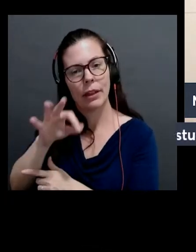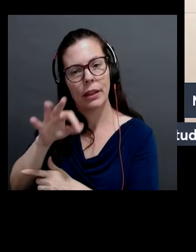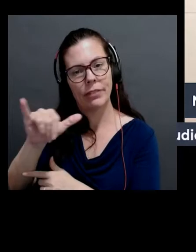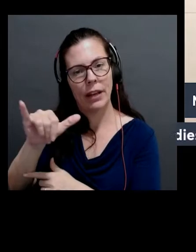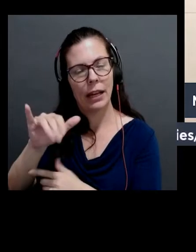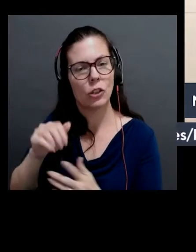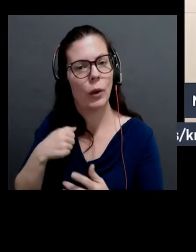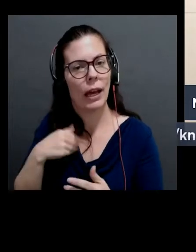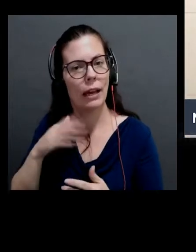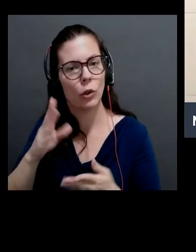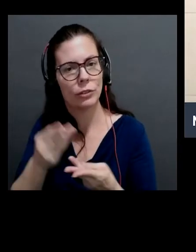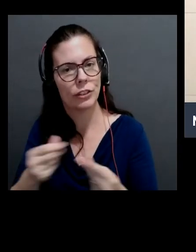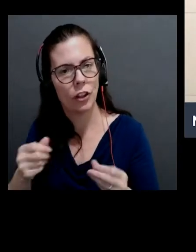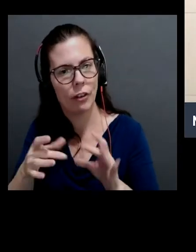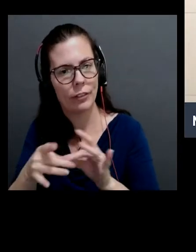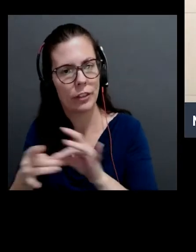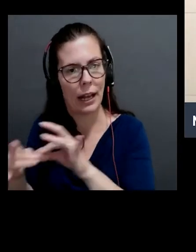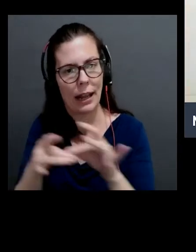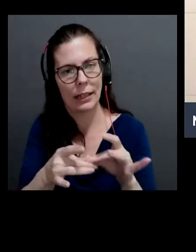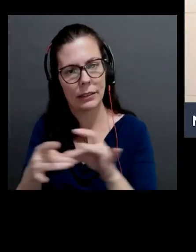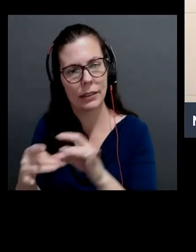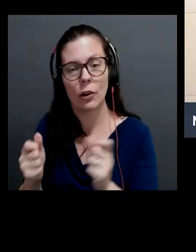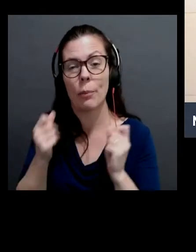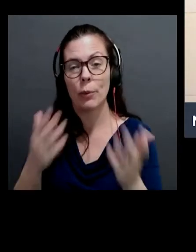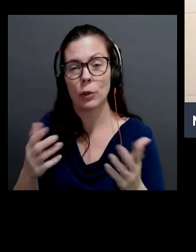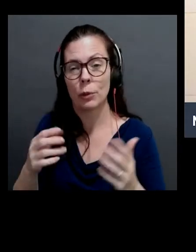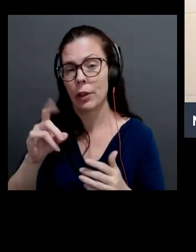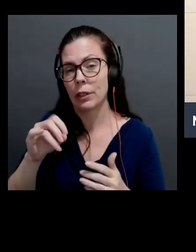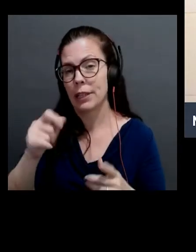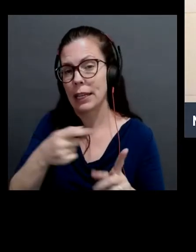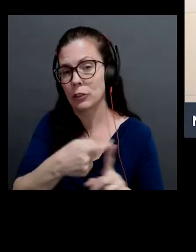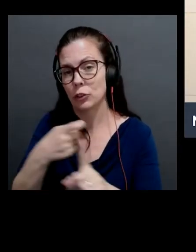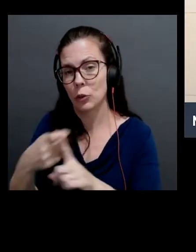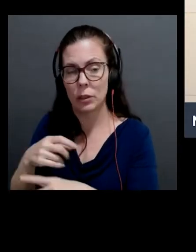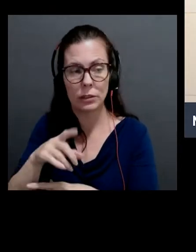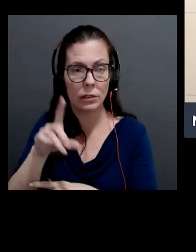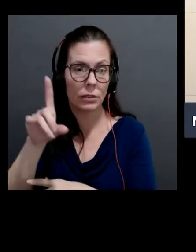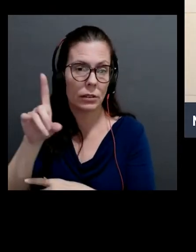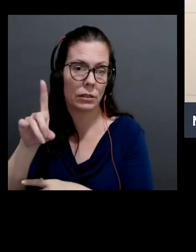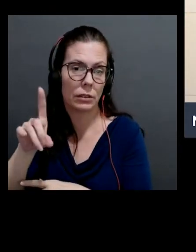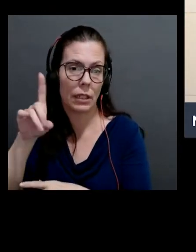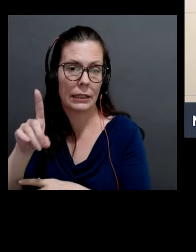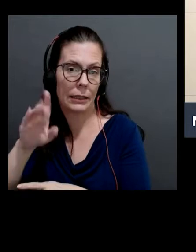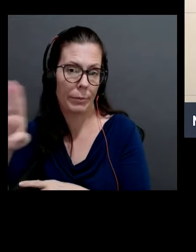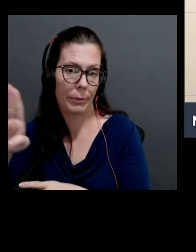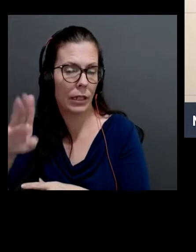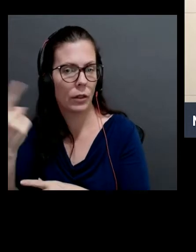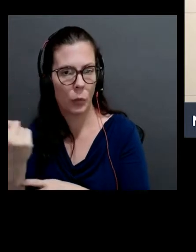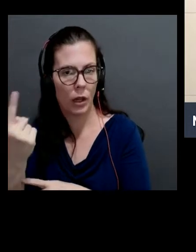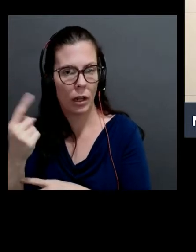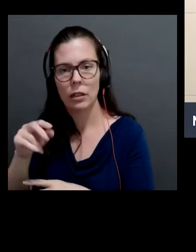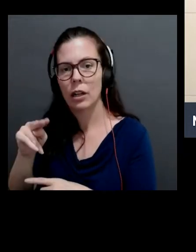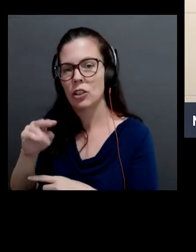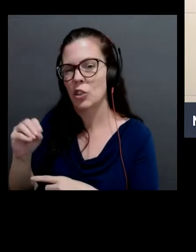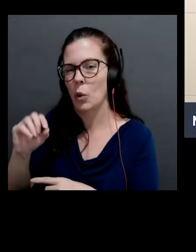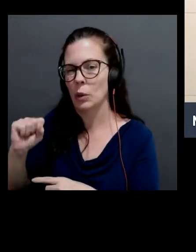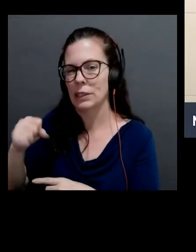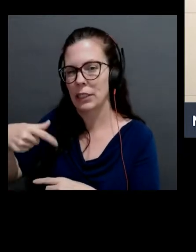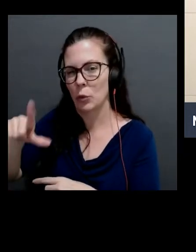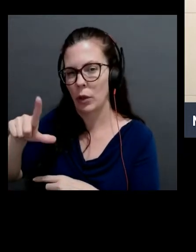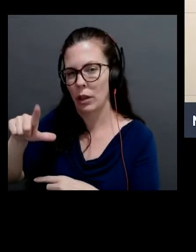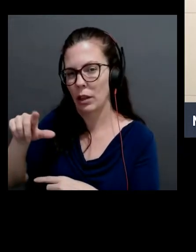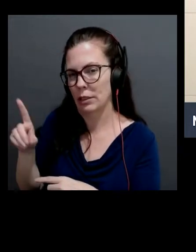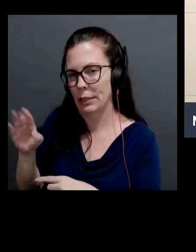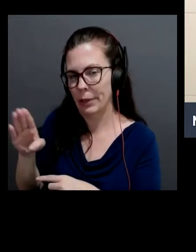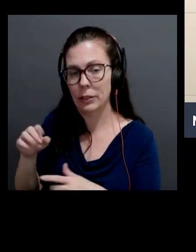resolvers connected to multiple data sources. DynamoDB being one of those, our NoSQL database, or you can have a direct